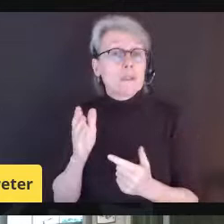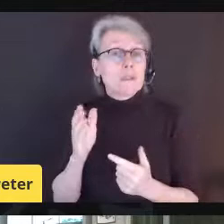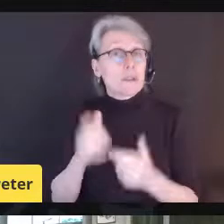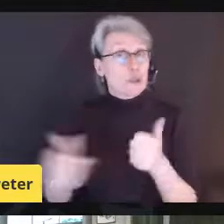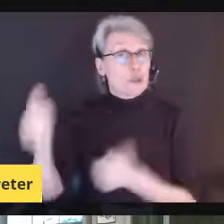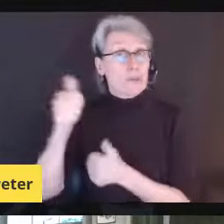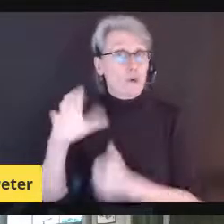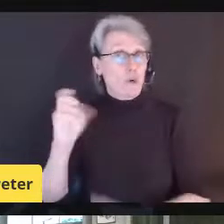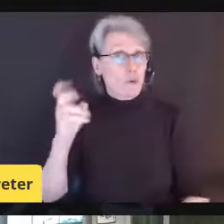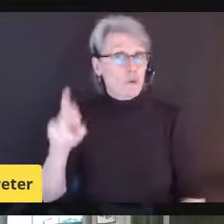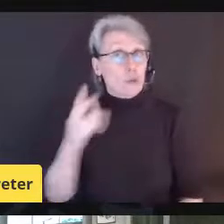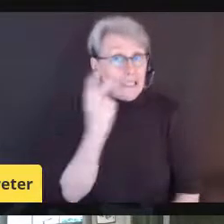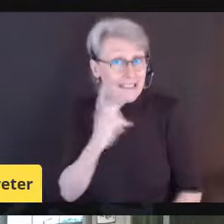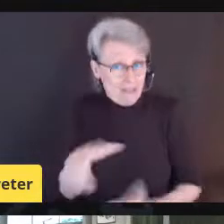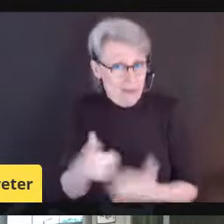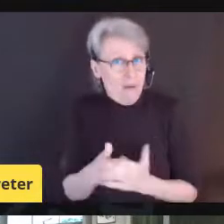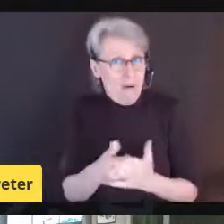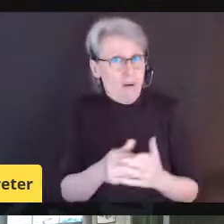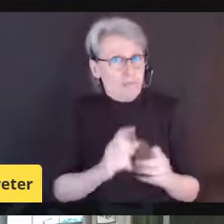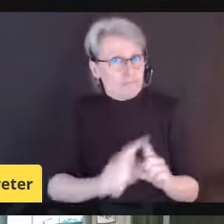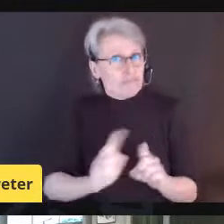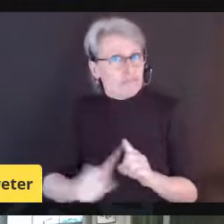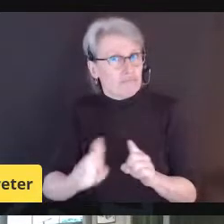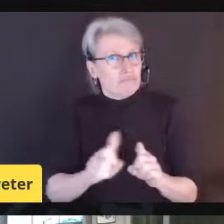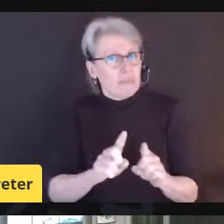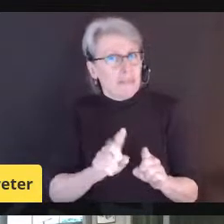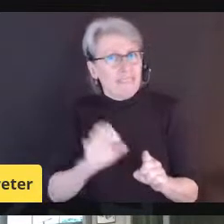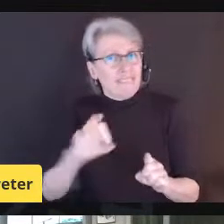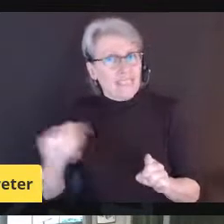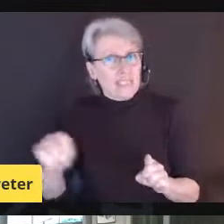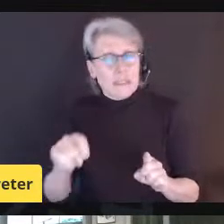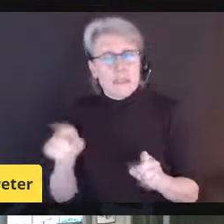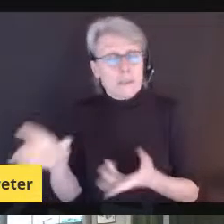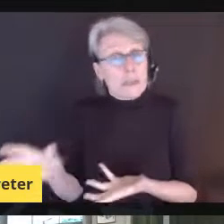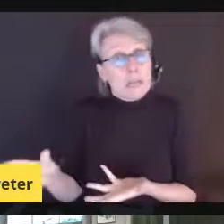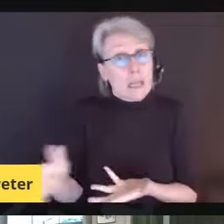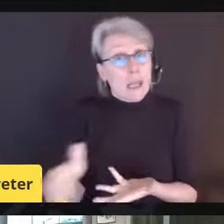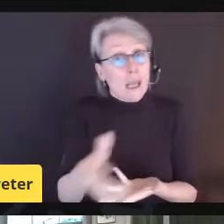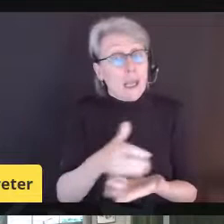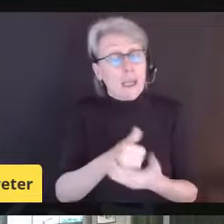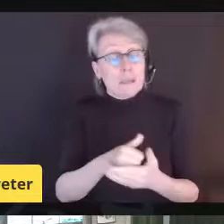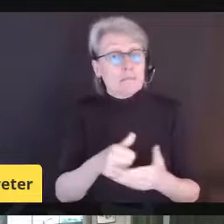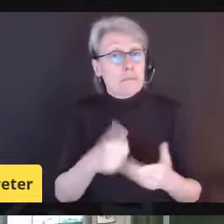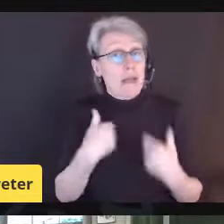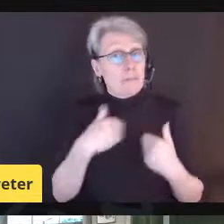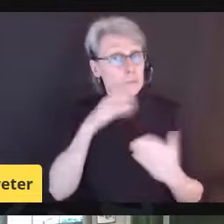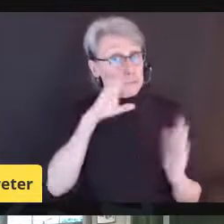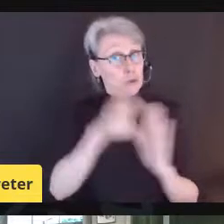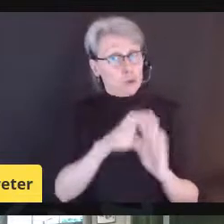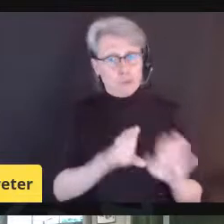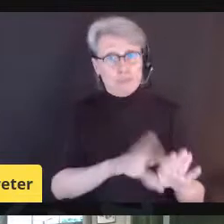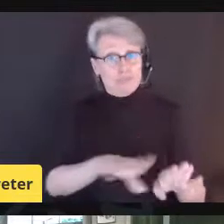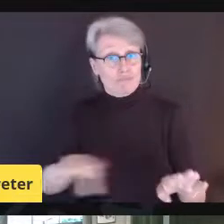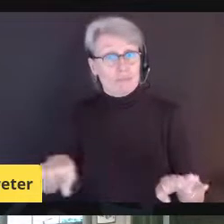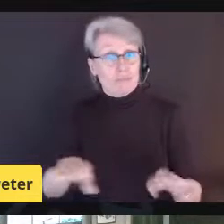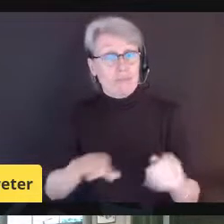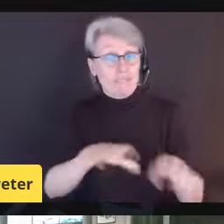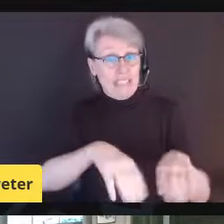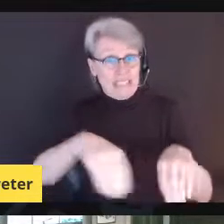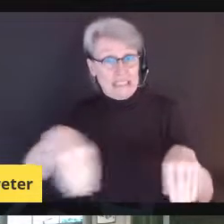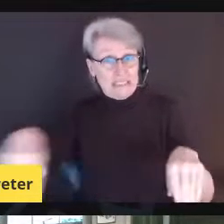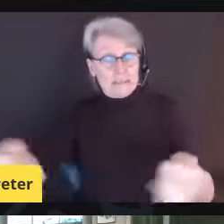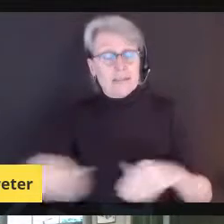actually see all the feet that they have been able to recover. One thing that people often ask